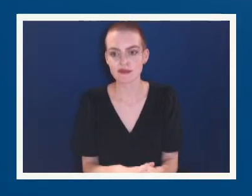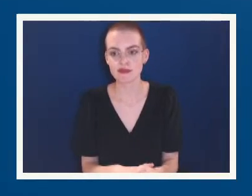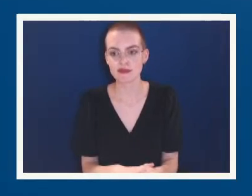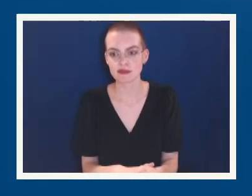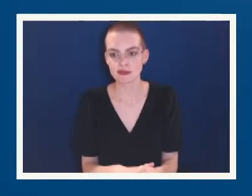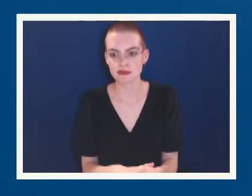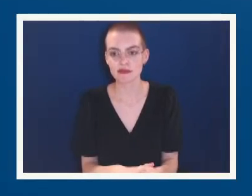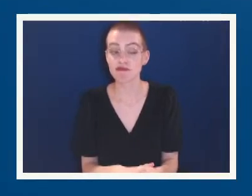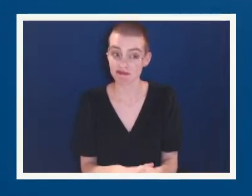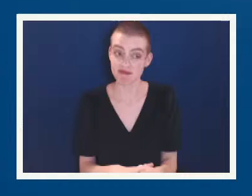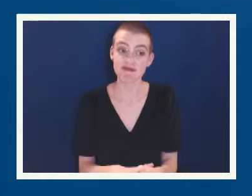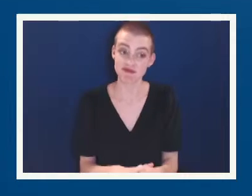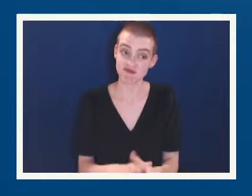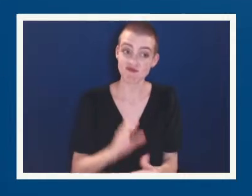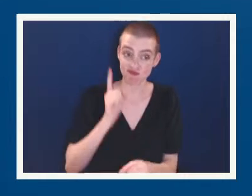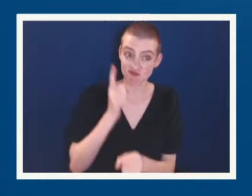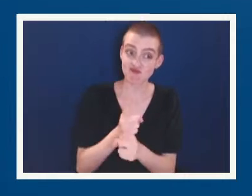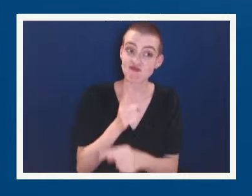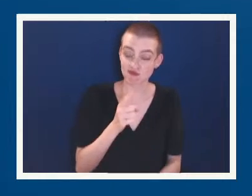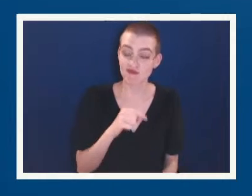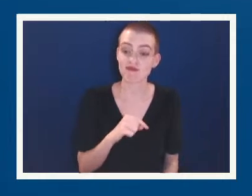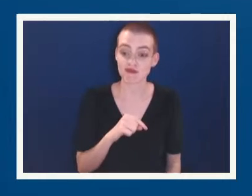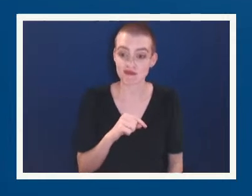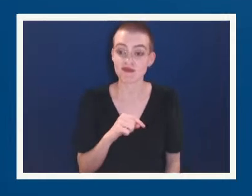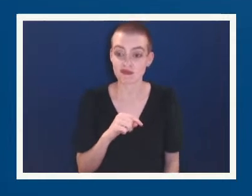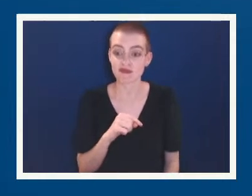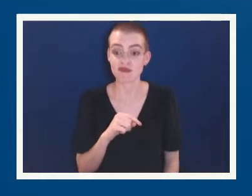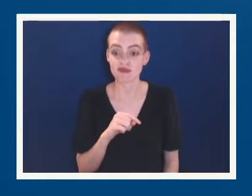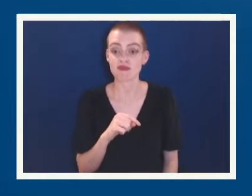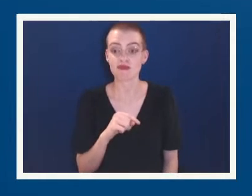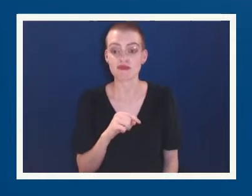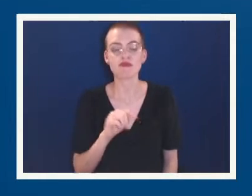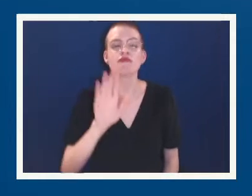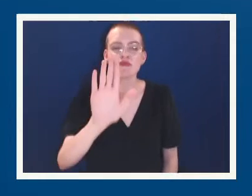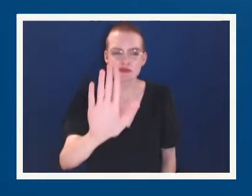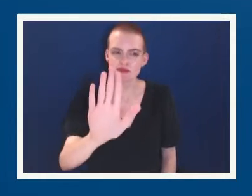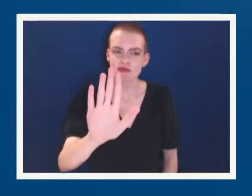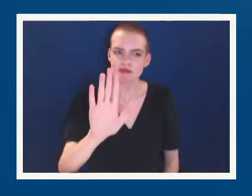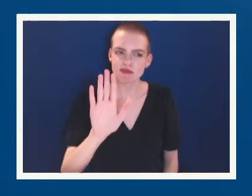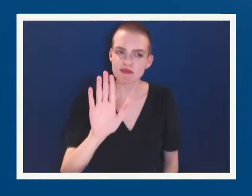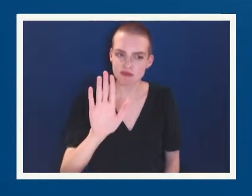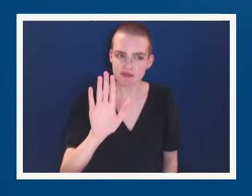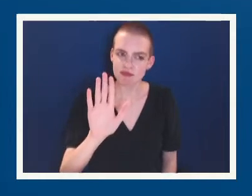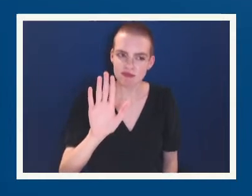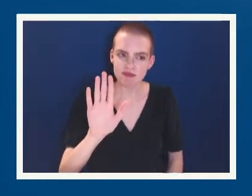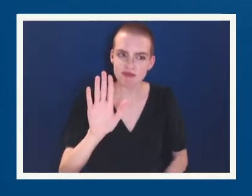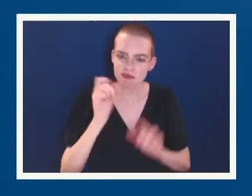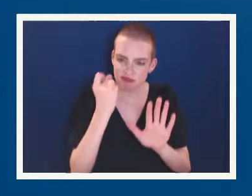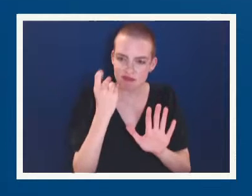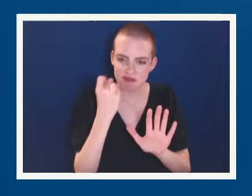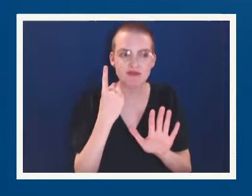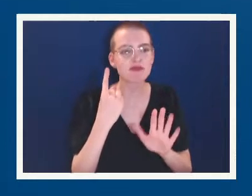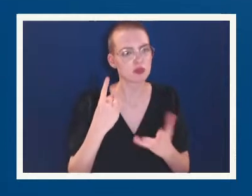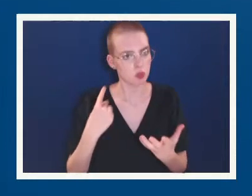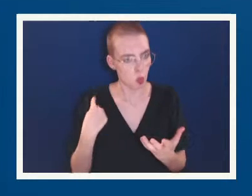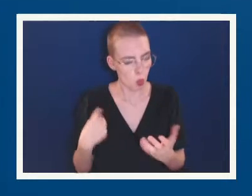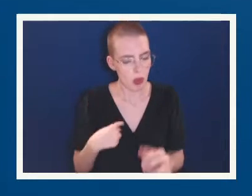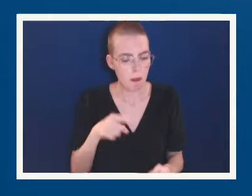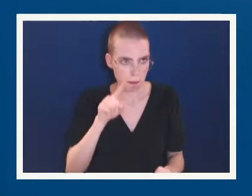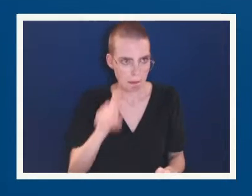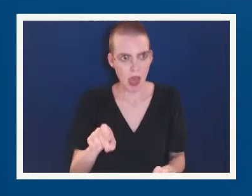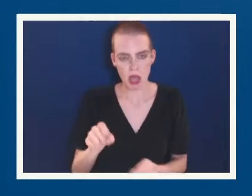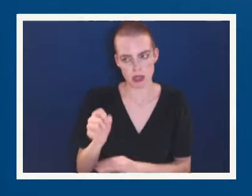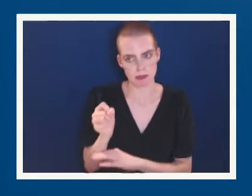That's right. And here's the thing. We must defeat Doug Mastriano in